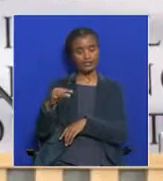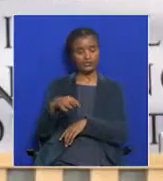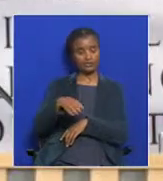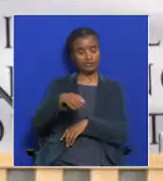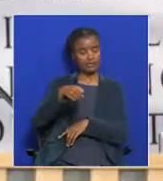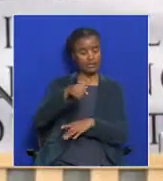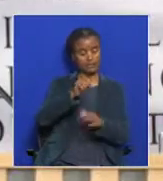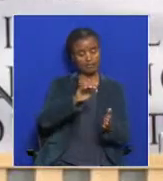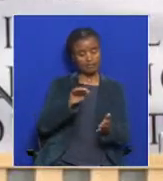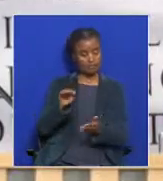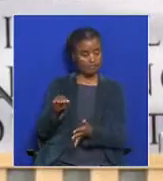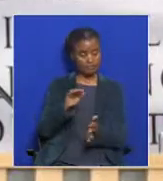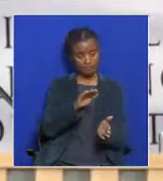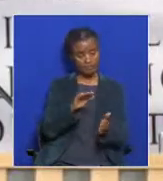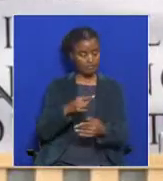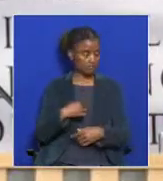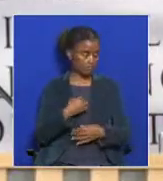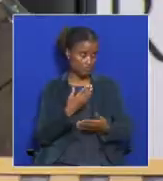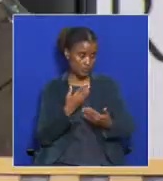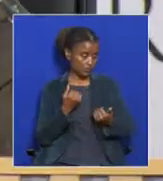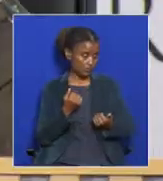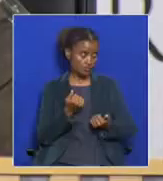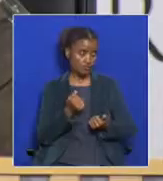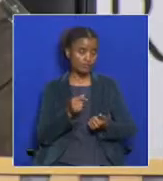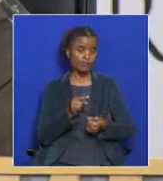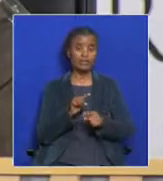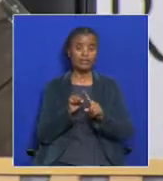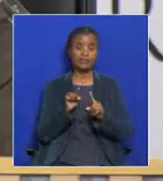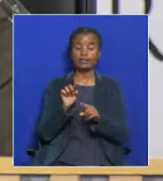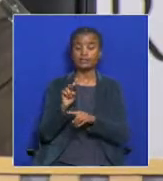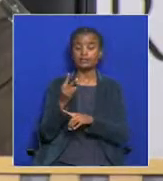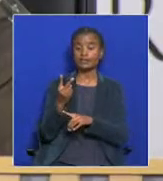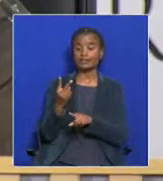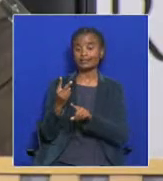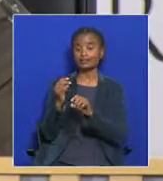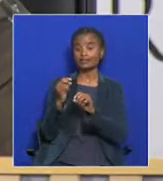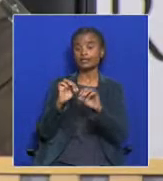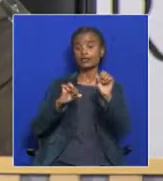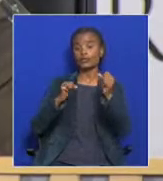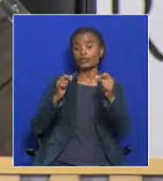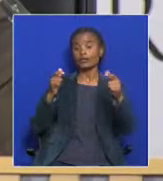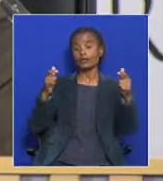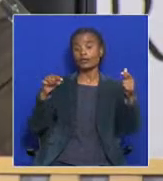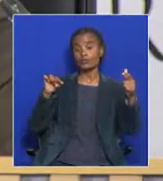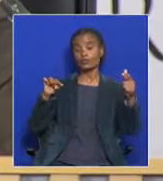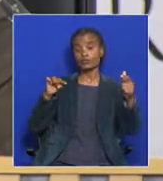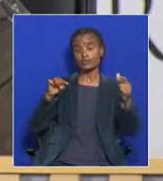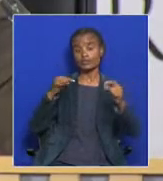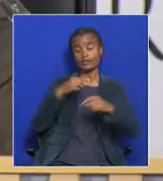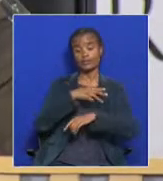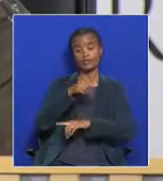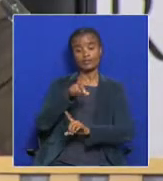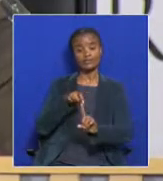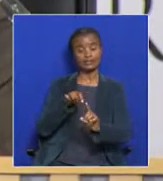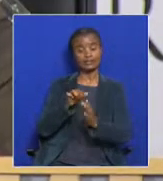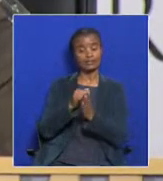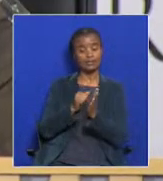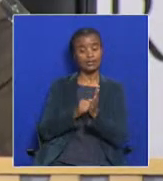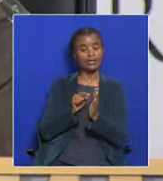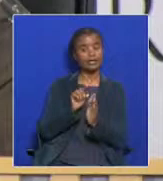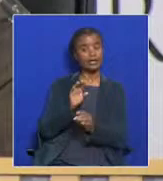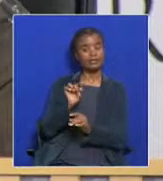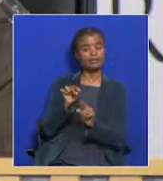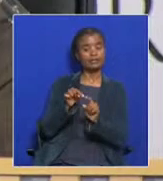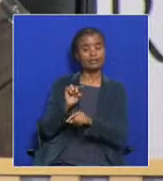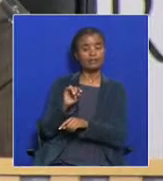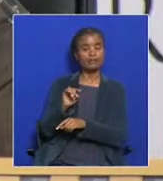Secondly, the warehouse manager's statement. Nobody even asked her about the 1st of July. She merely comments on the 22nd of